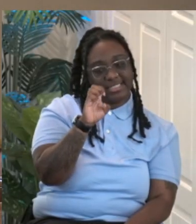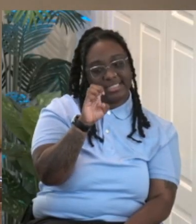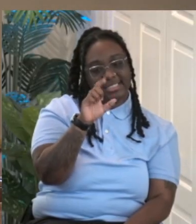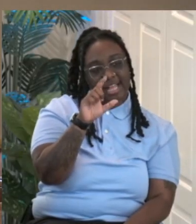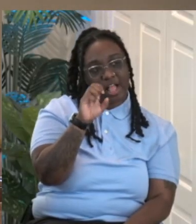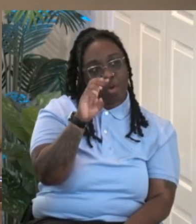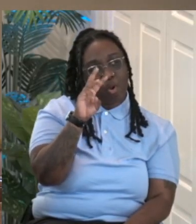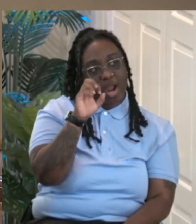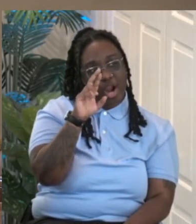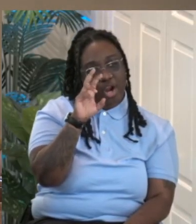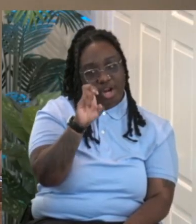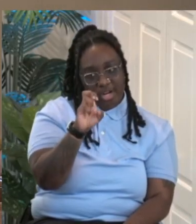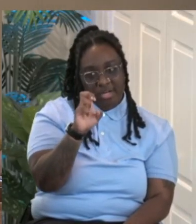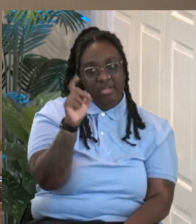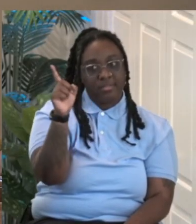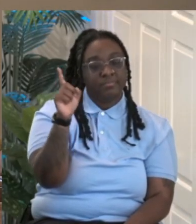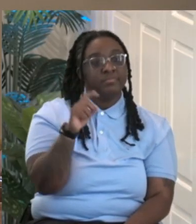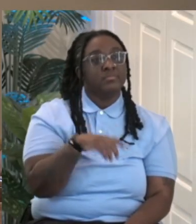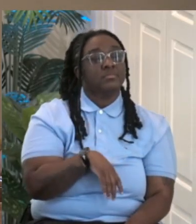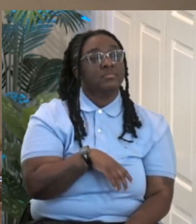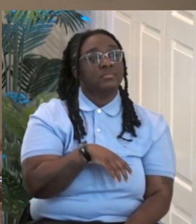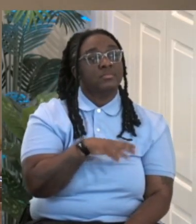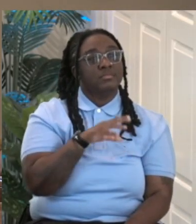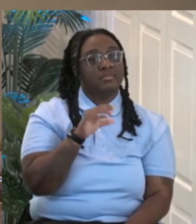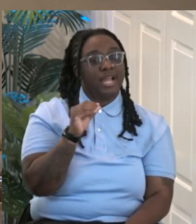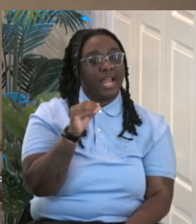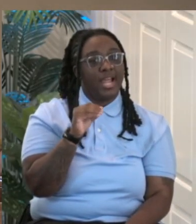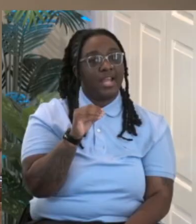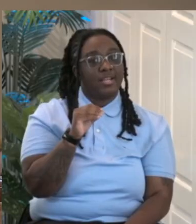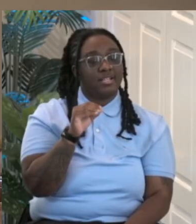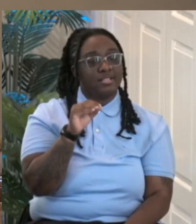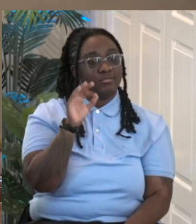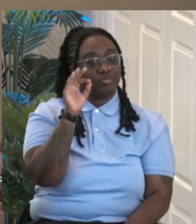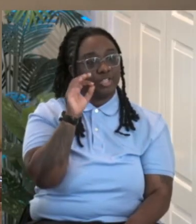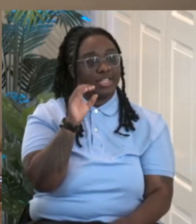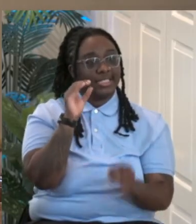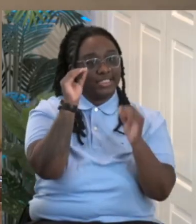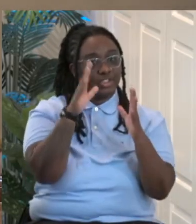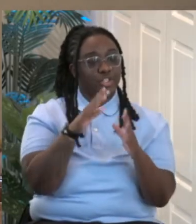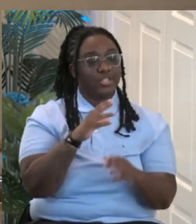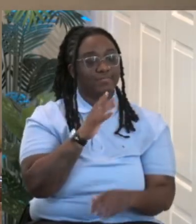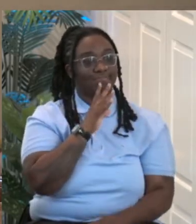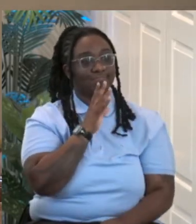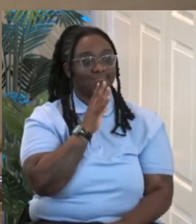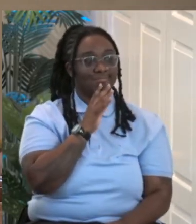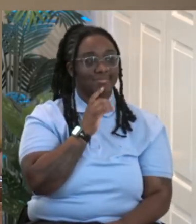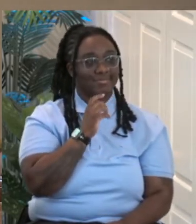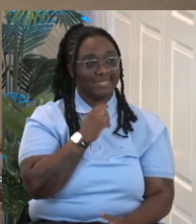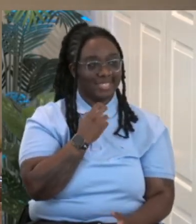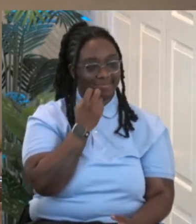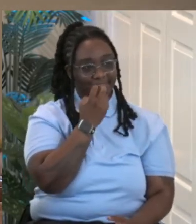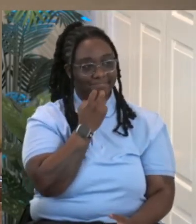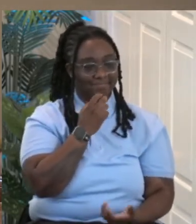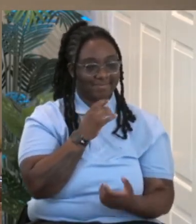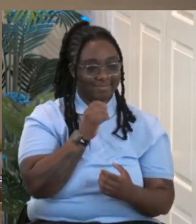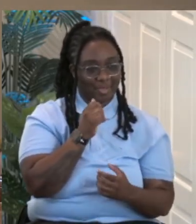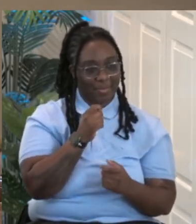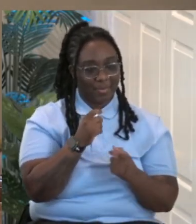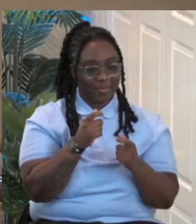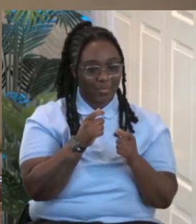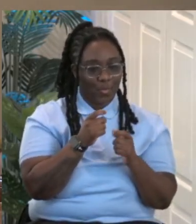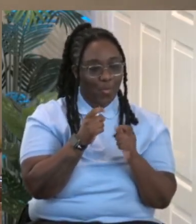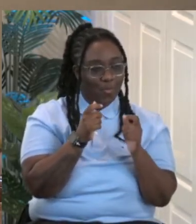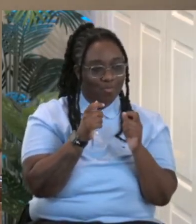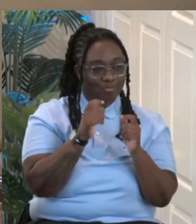Owen caught me and said, he talked like this. He said, Gerald? I said, yes, Dr. Owen. He pulled out